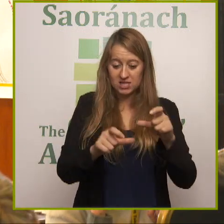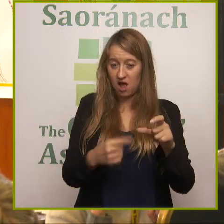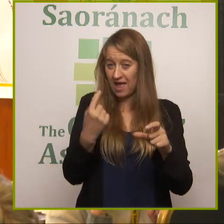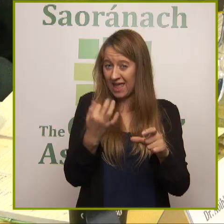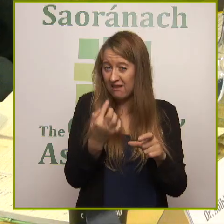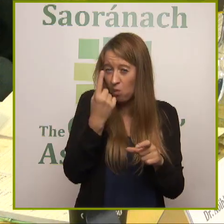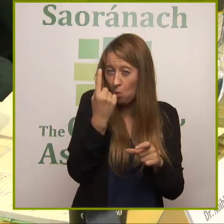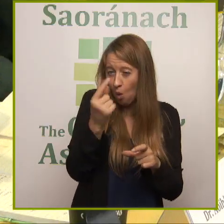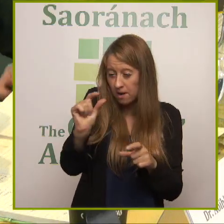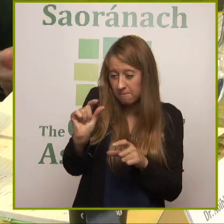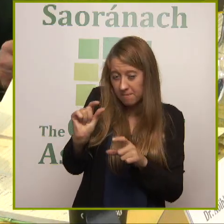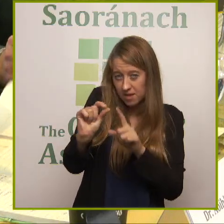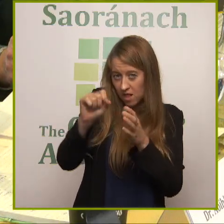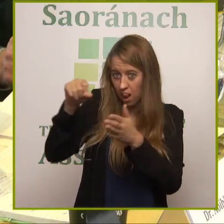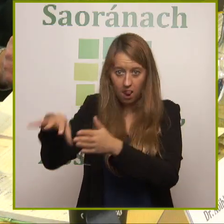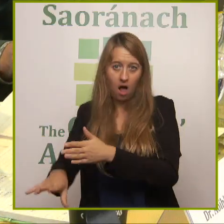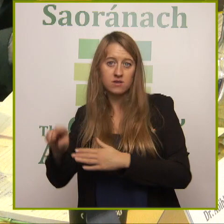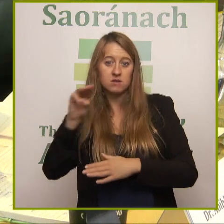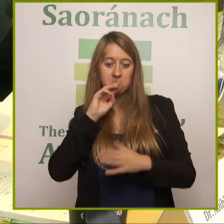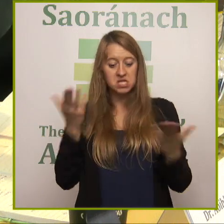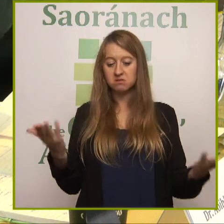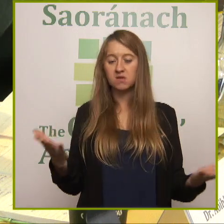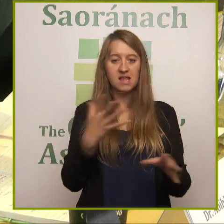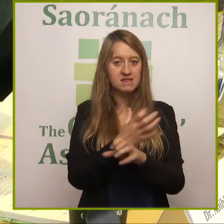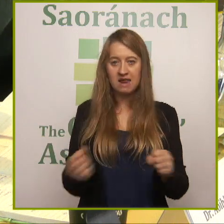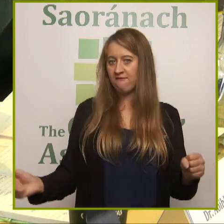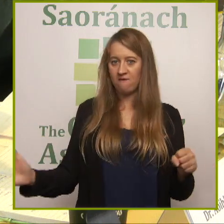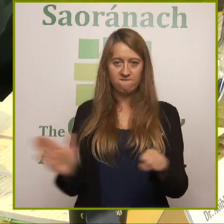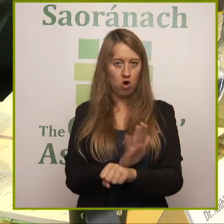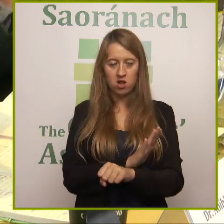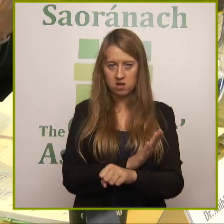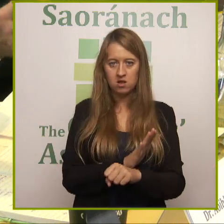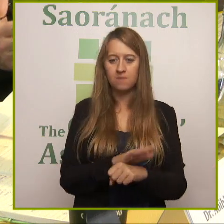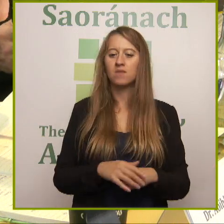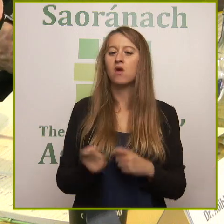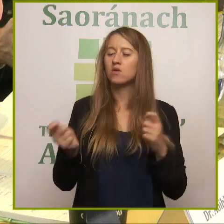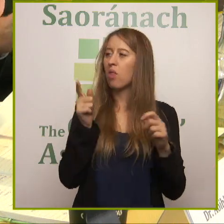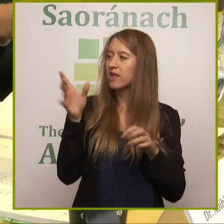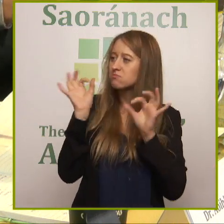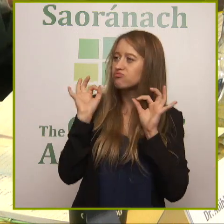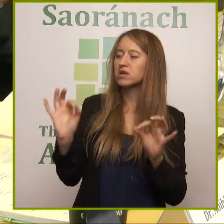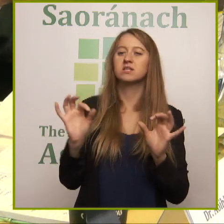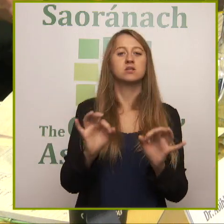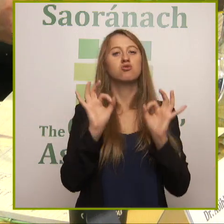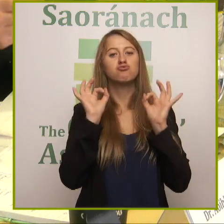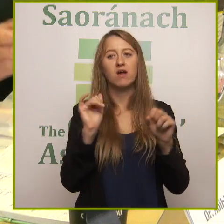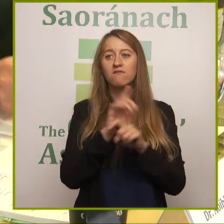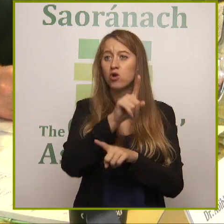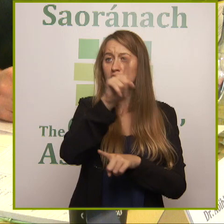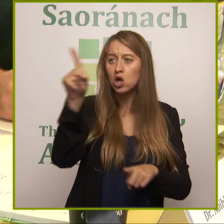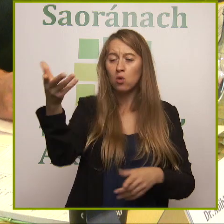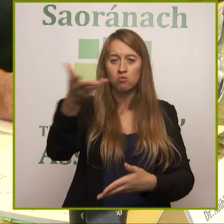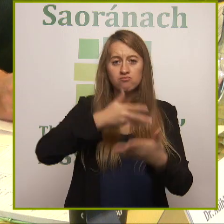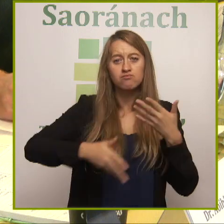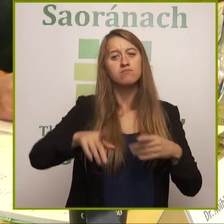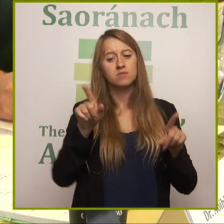been really lovely to look at this. It's so great to hear from you today. I think there's going to be a lot of crossovers, and